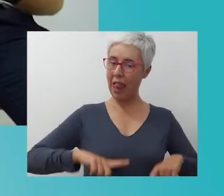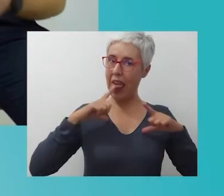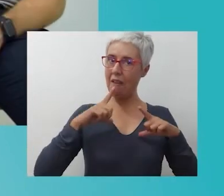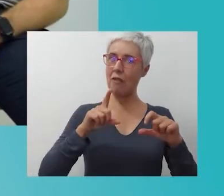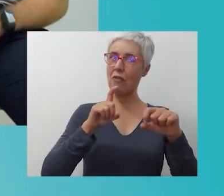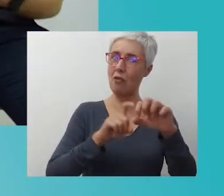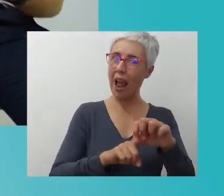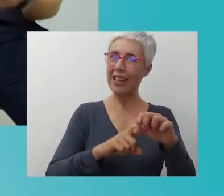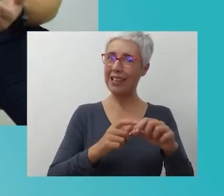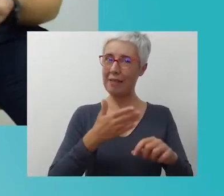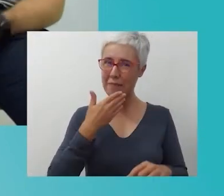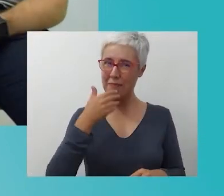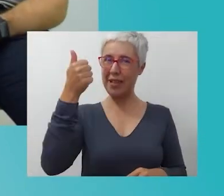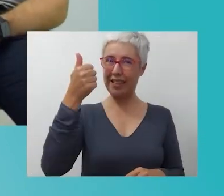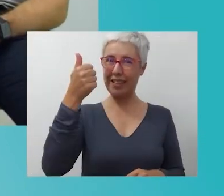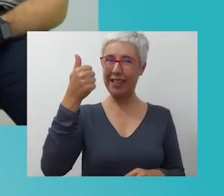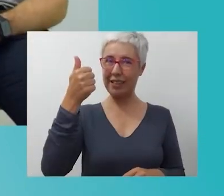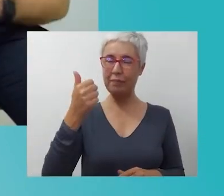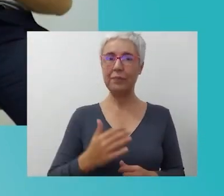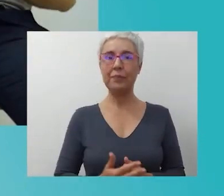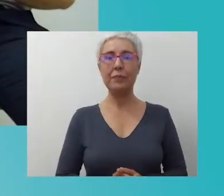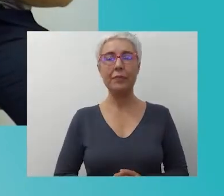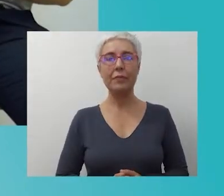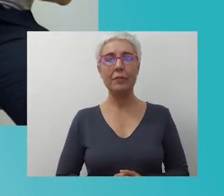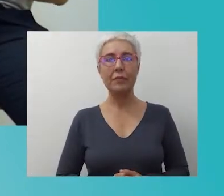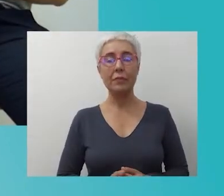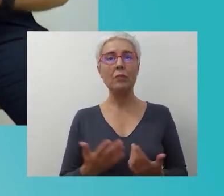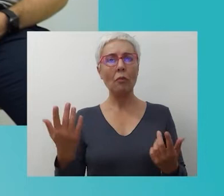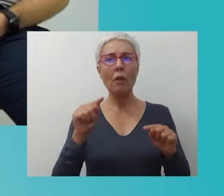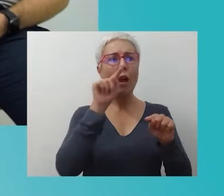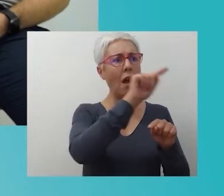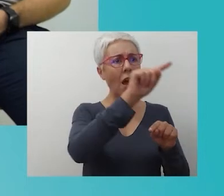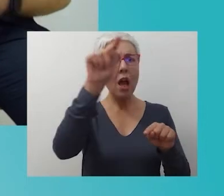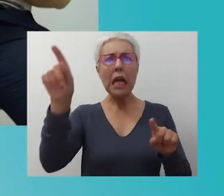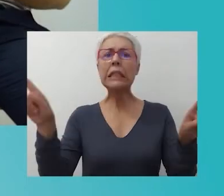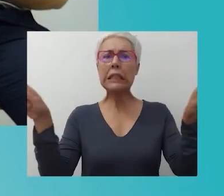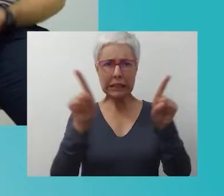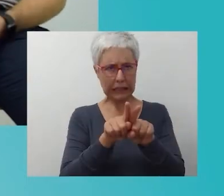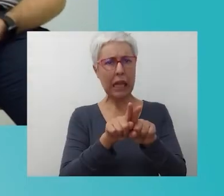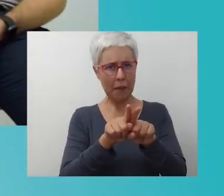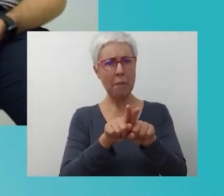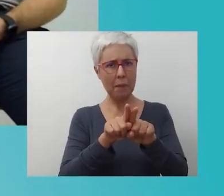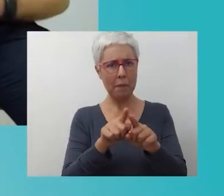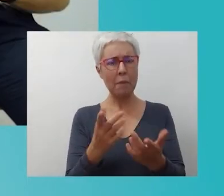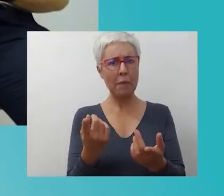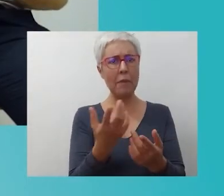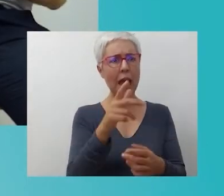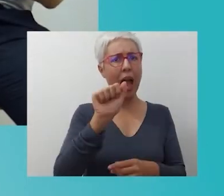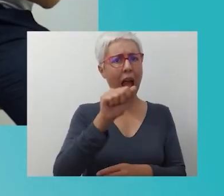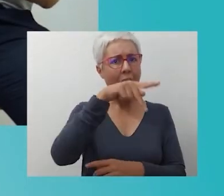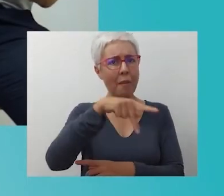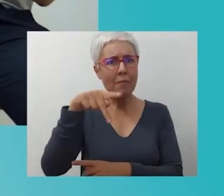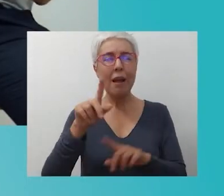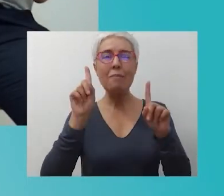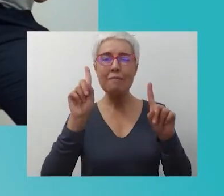the adherence to the treatment. We have competition and we all do diagnosis. However,